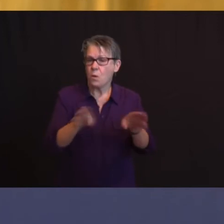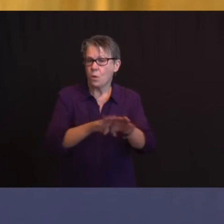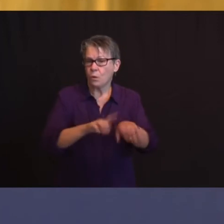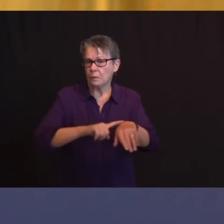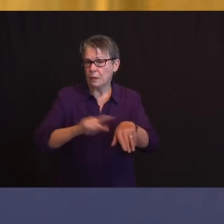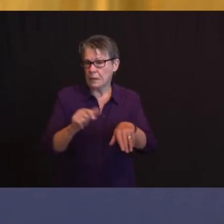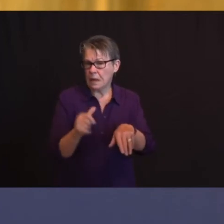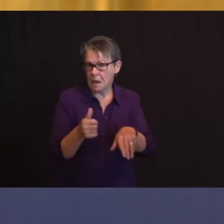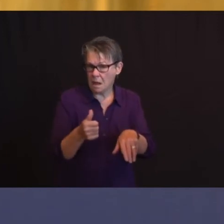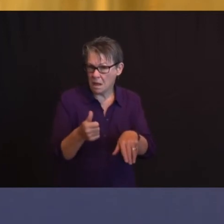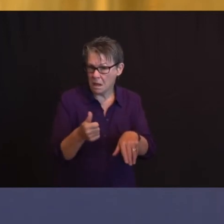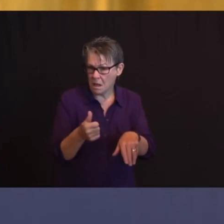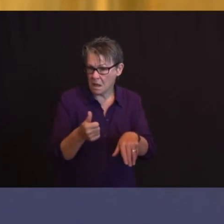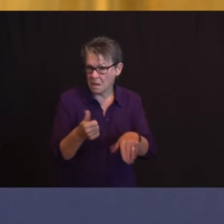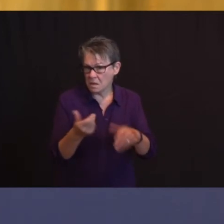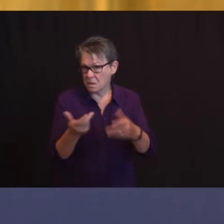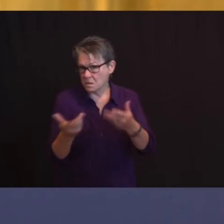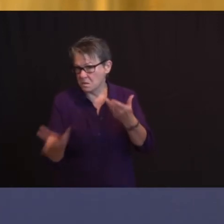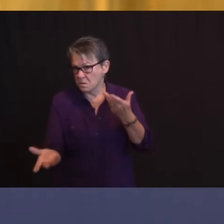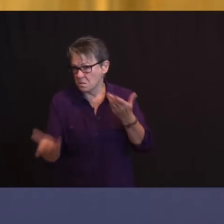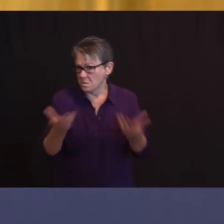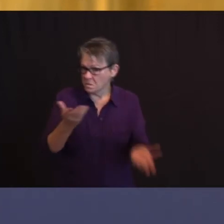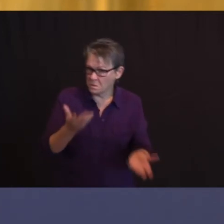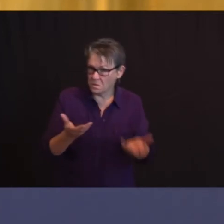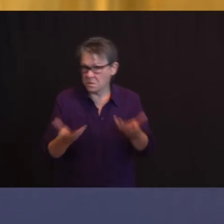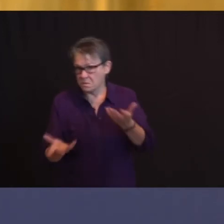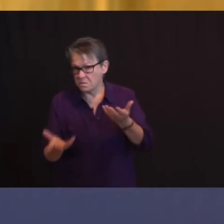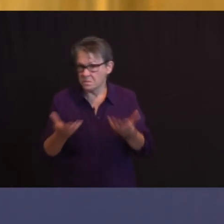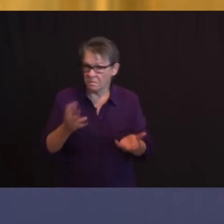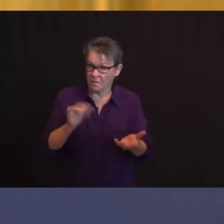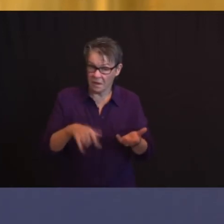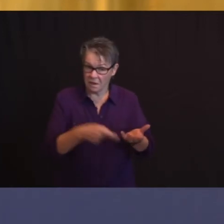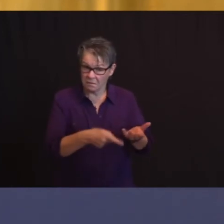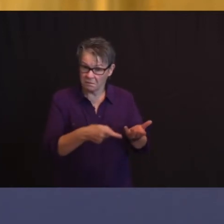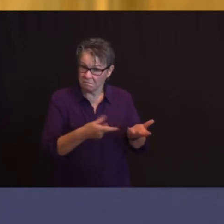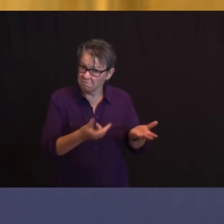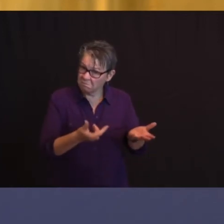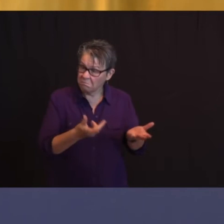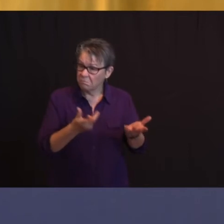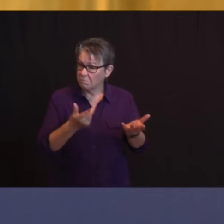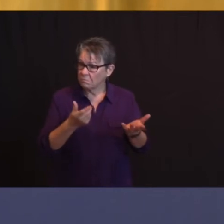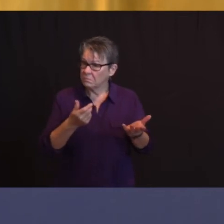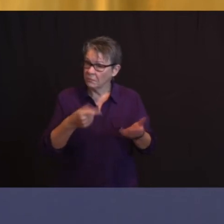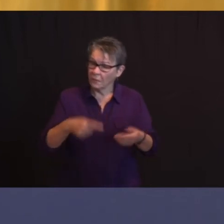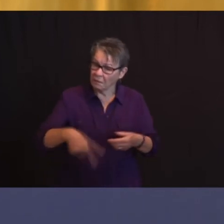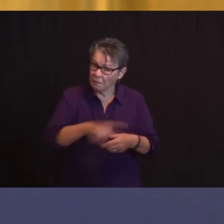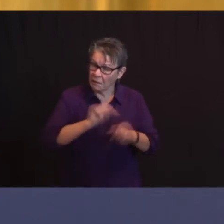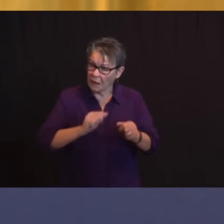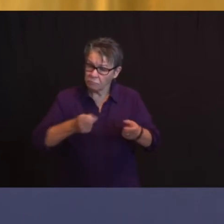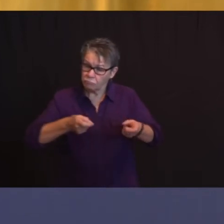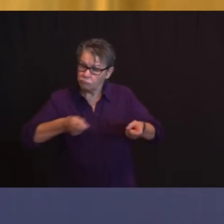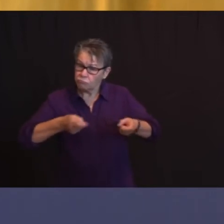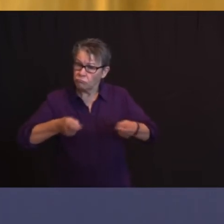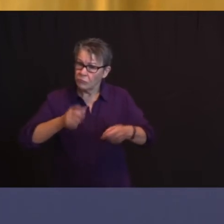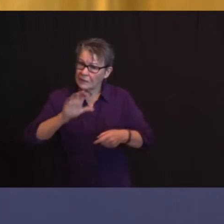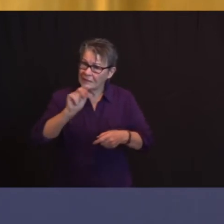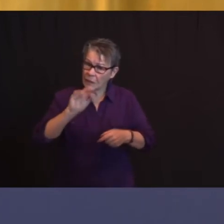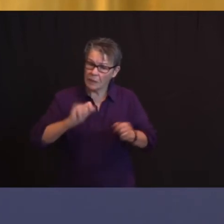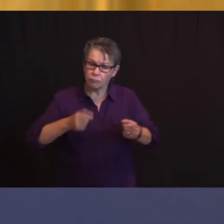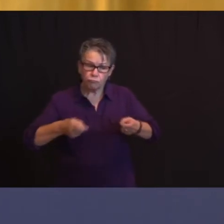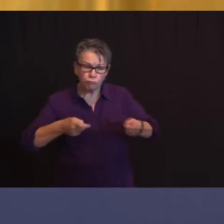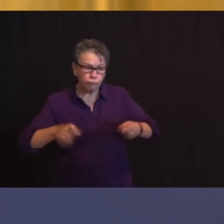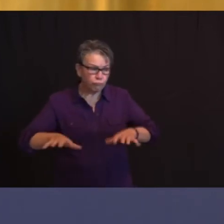We believe, based on the evidence that we have, that they've been able to responsibly manage their casino floors, whether it's through PPE,